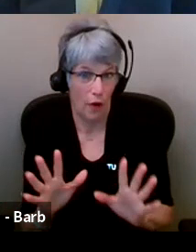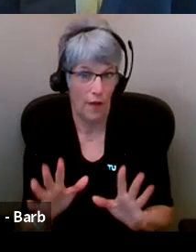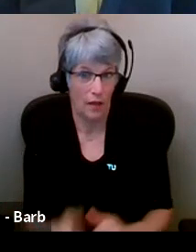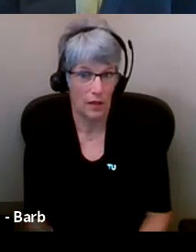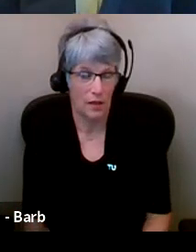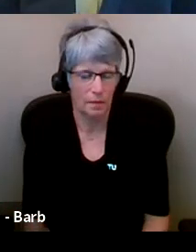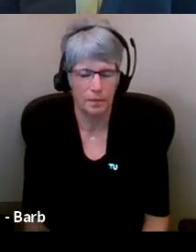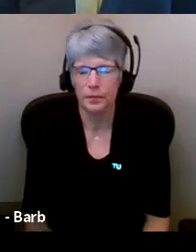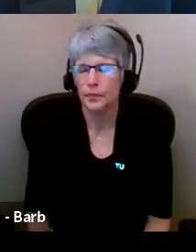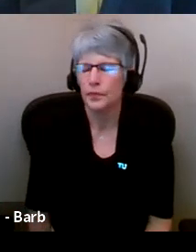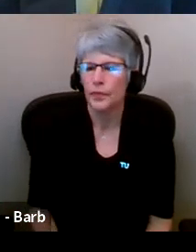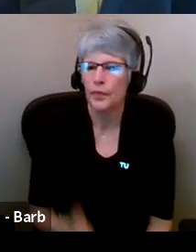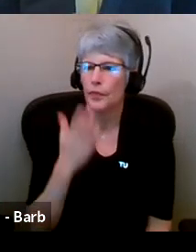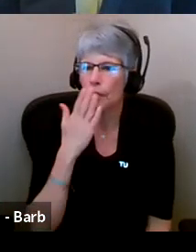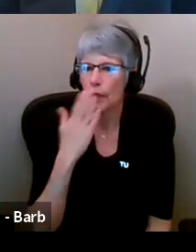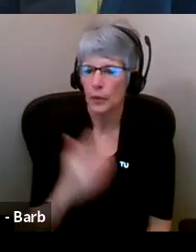Thank you.